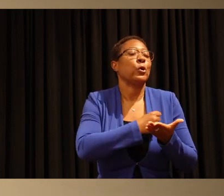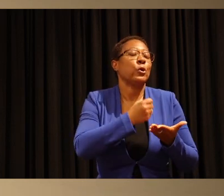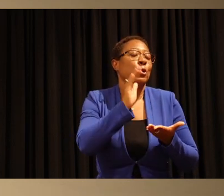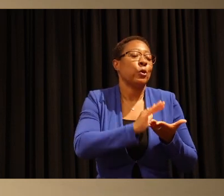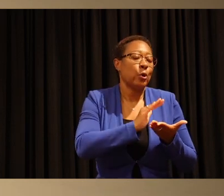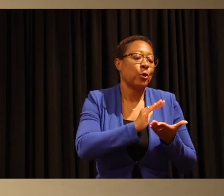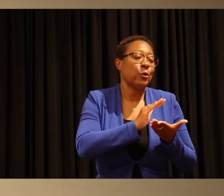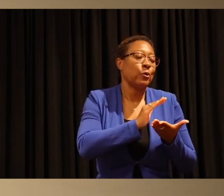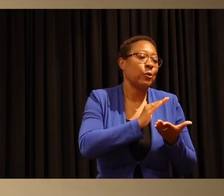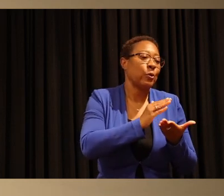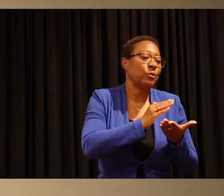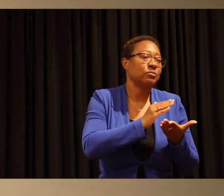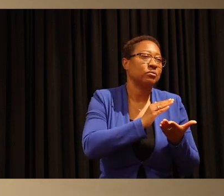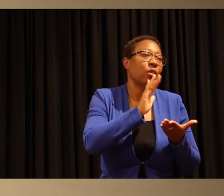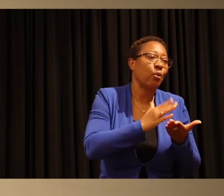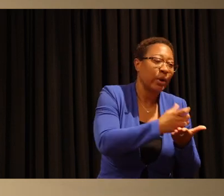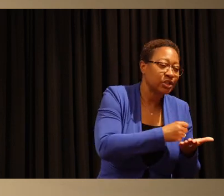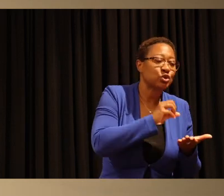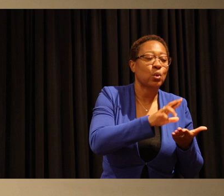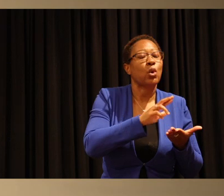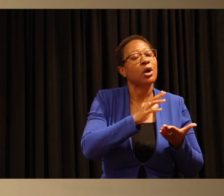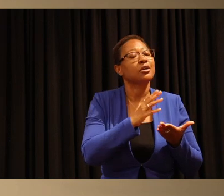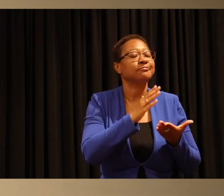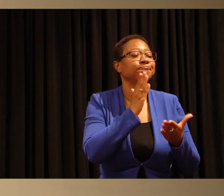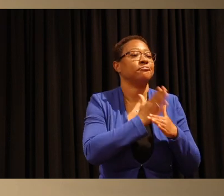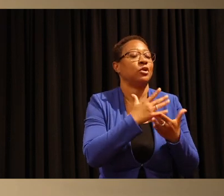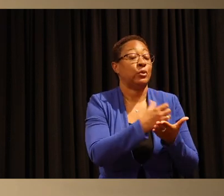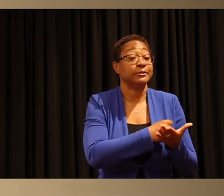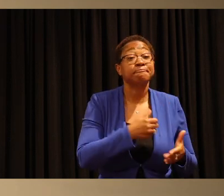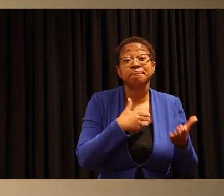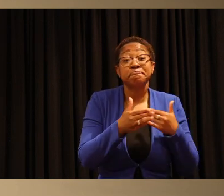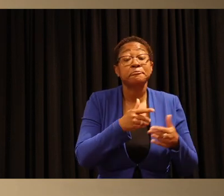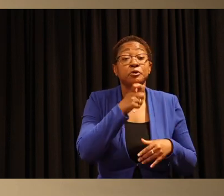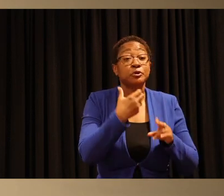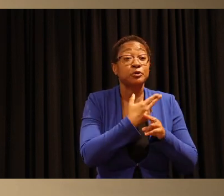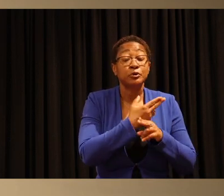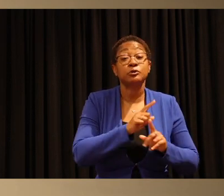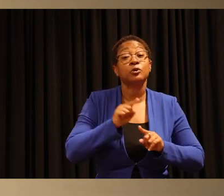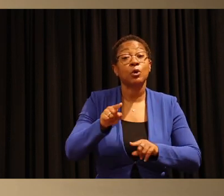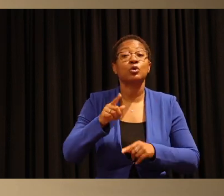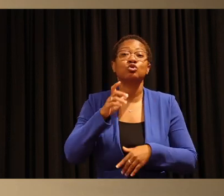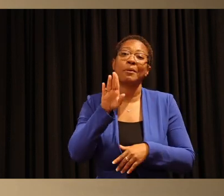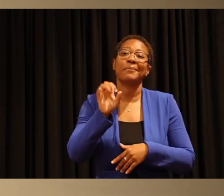income communities that banks do. But no matter who you use, go to a reputable